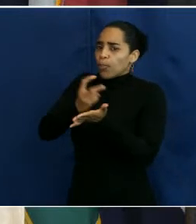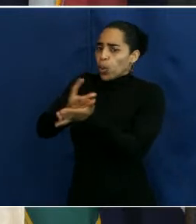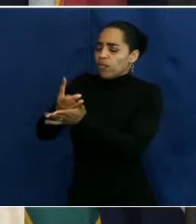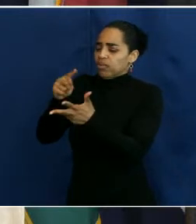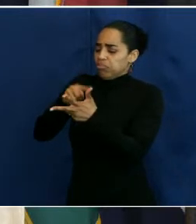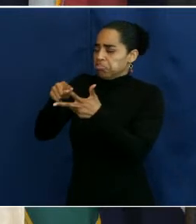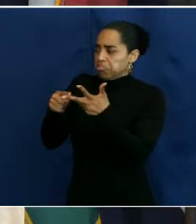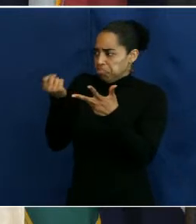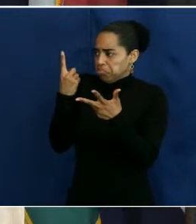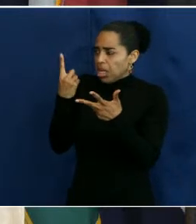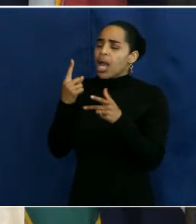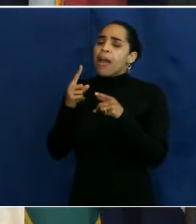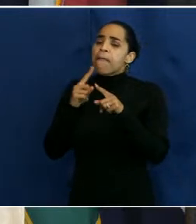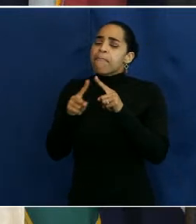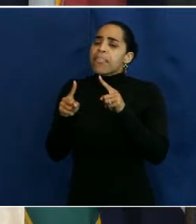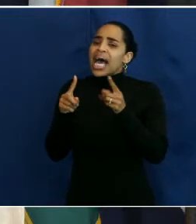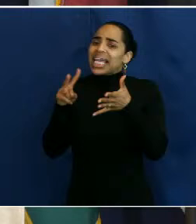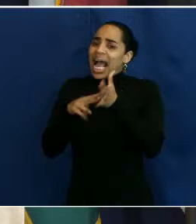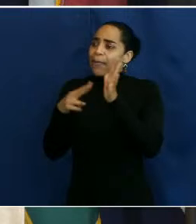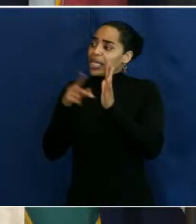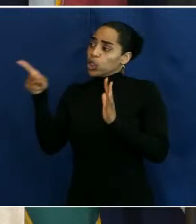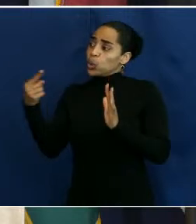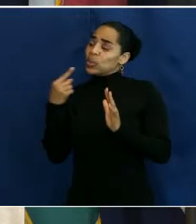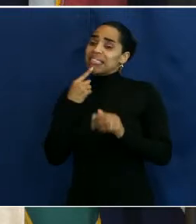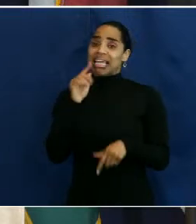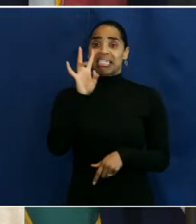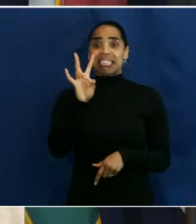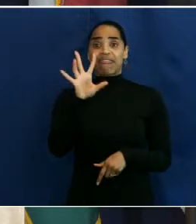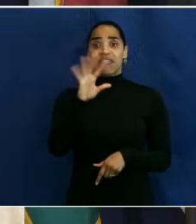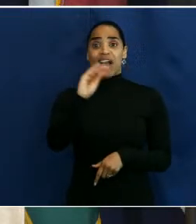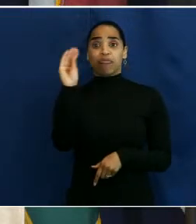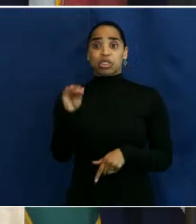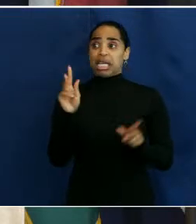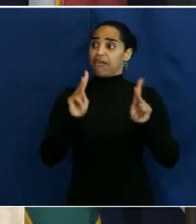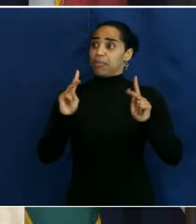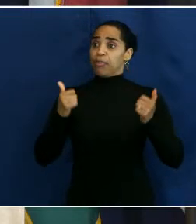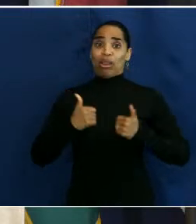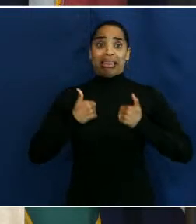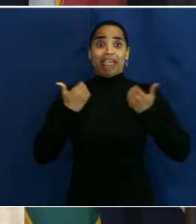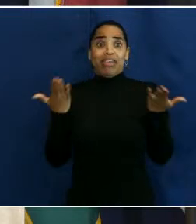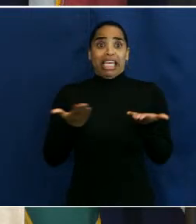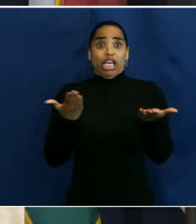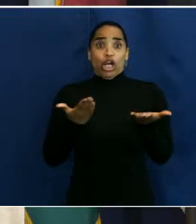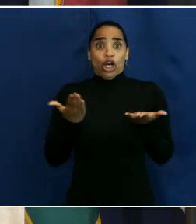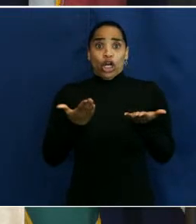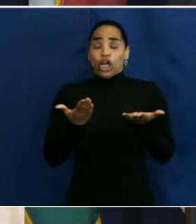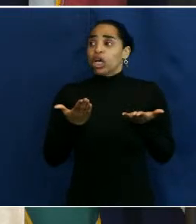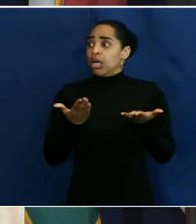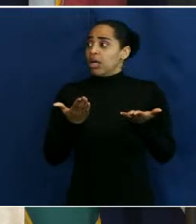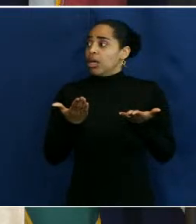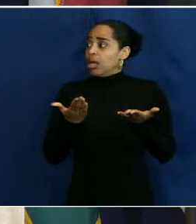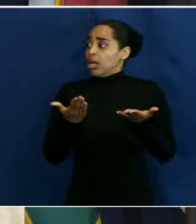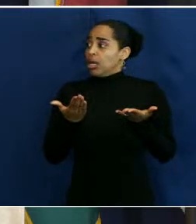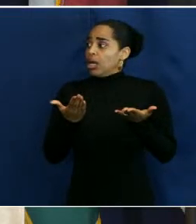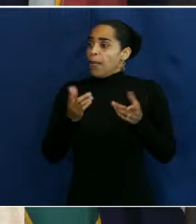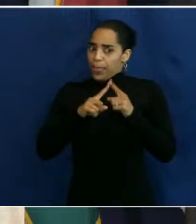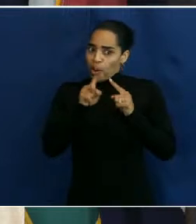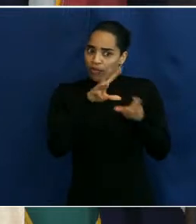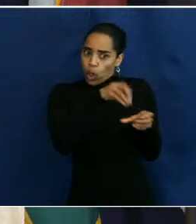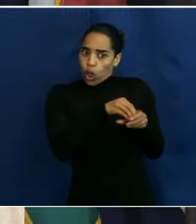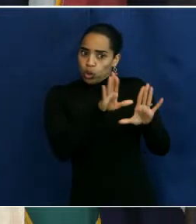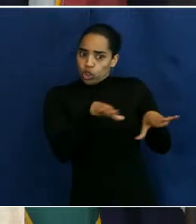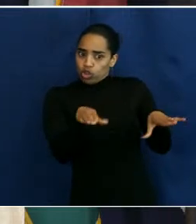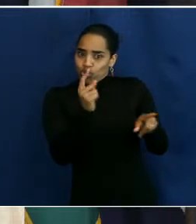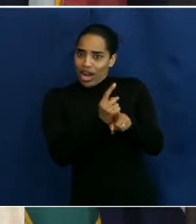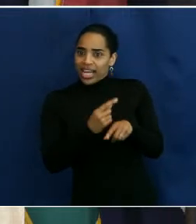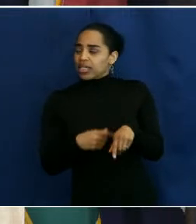saying is, you know, you can't get to 75% of the population vaccinated without vaccinating kids, can you? Well, the goal is